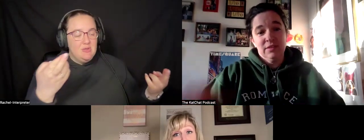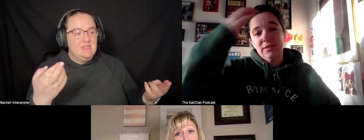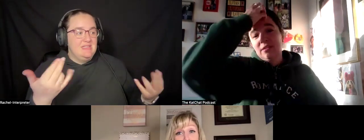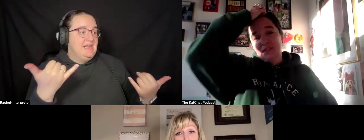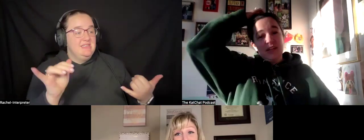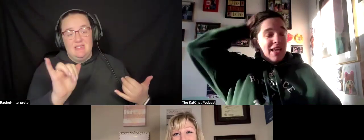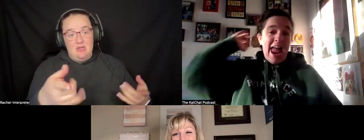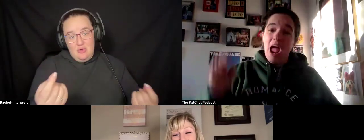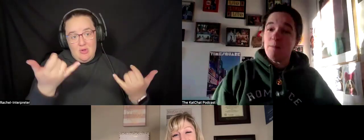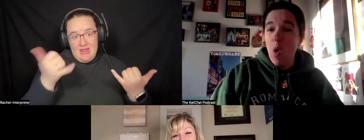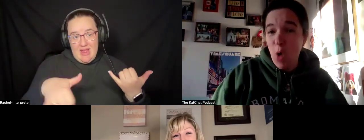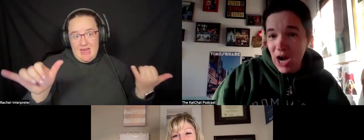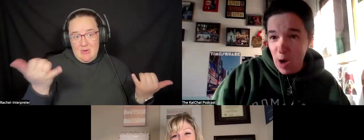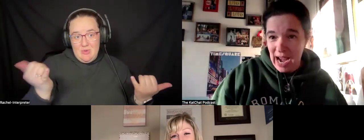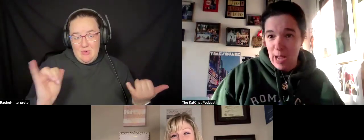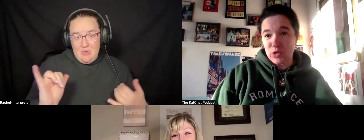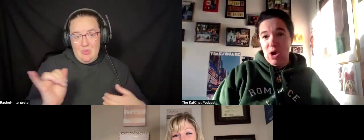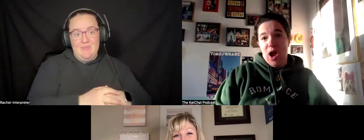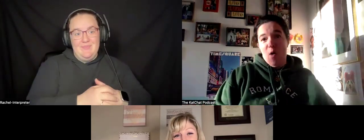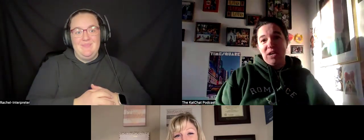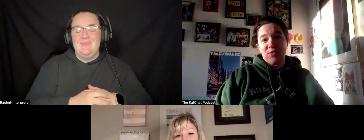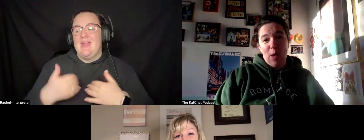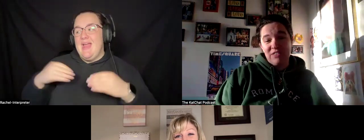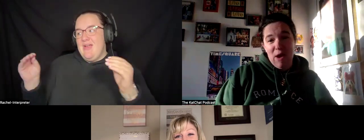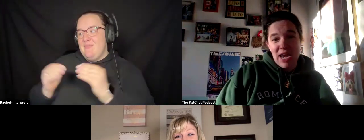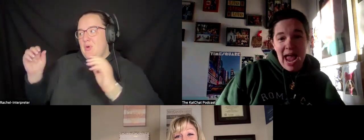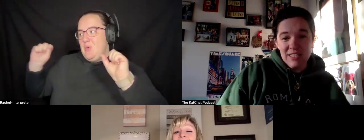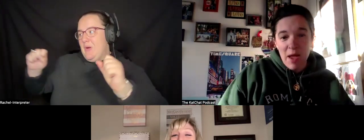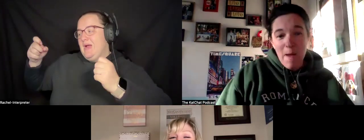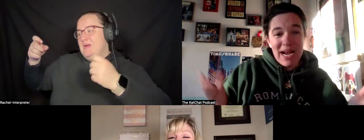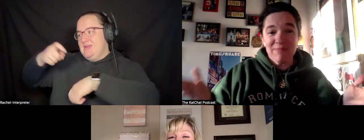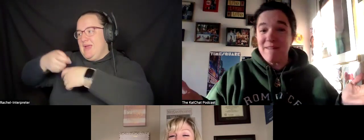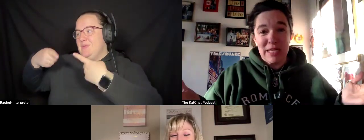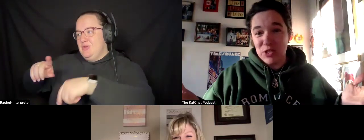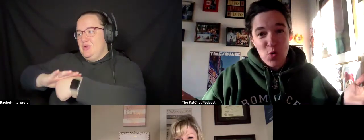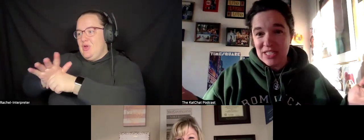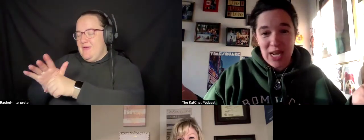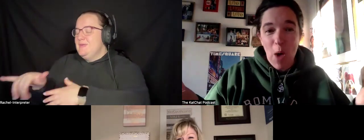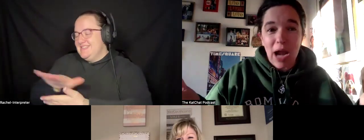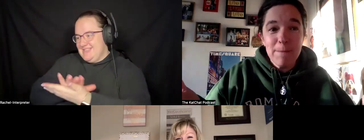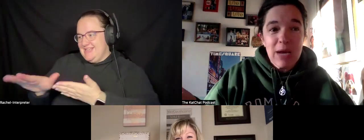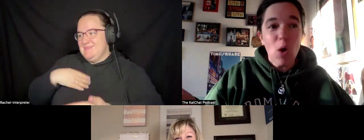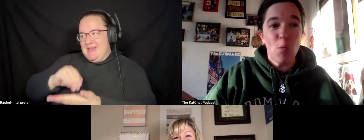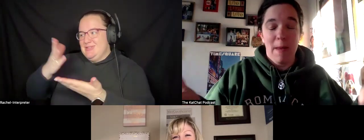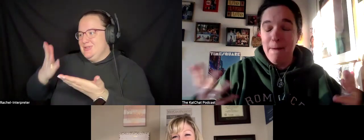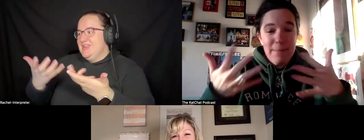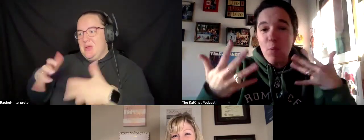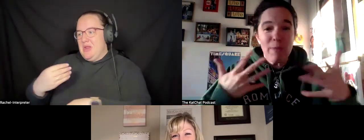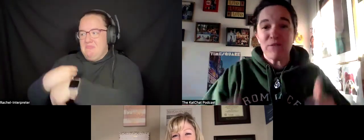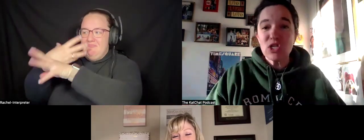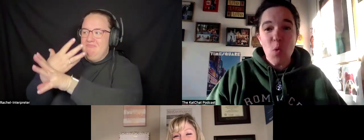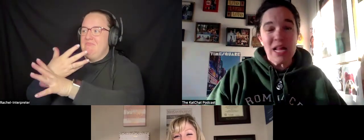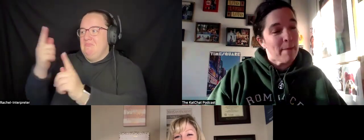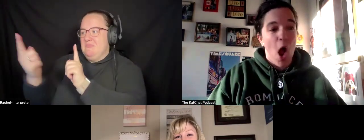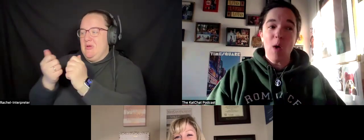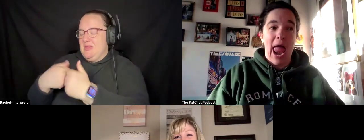also what you're doing now. I had more workout time during COVID, so that was very nice because my students didn't want to meet with